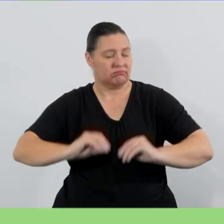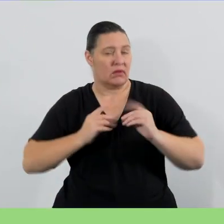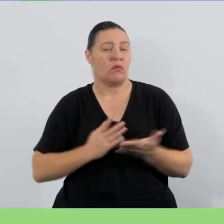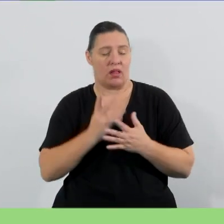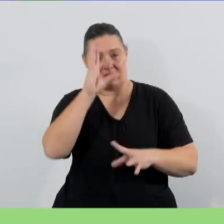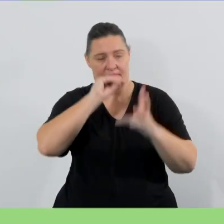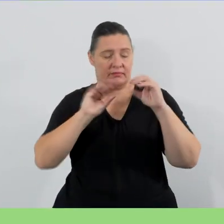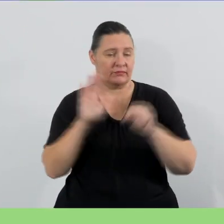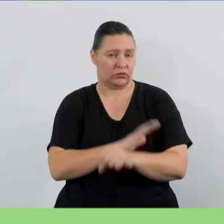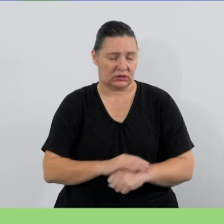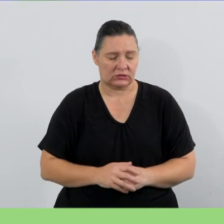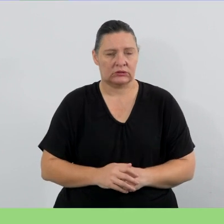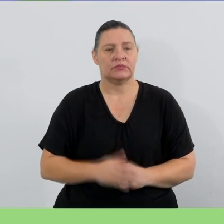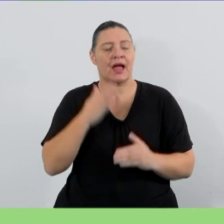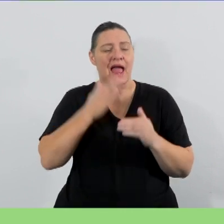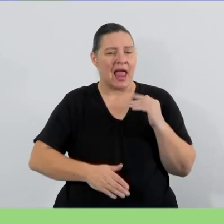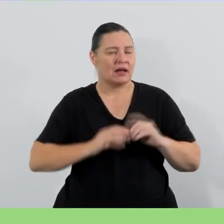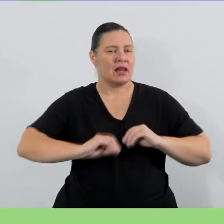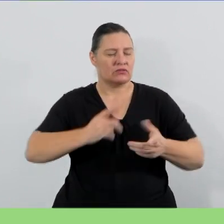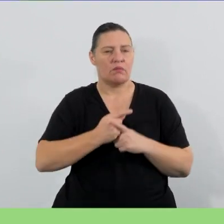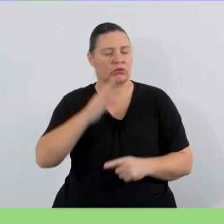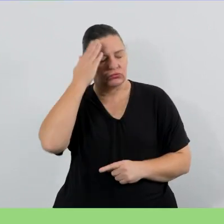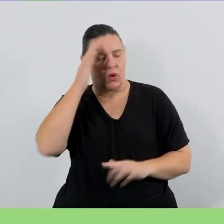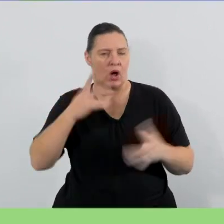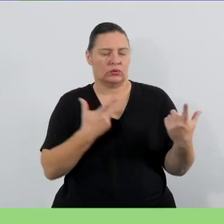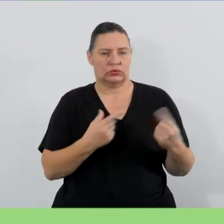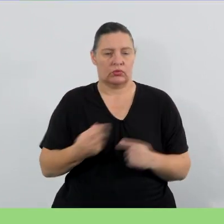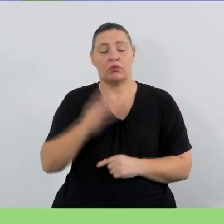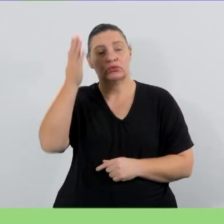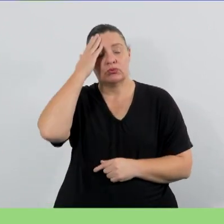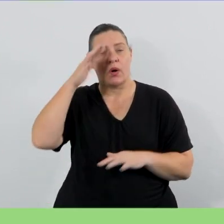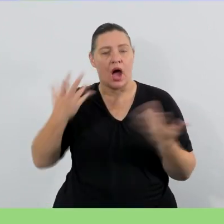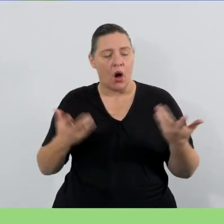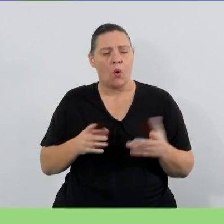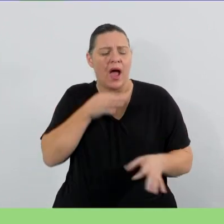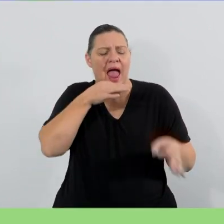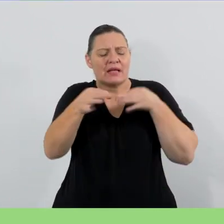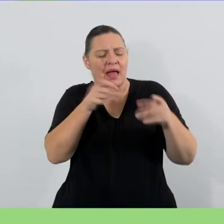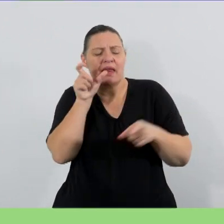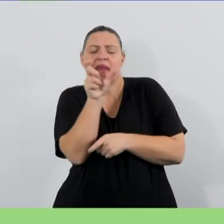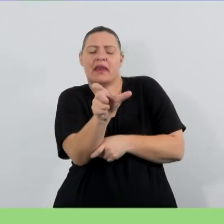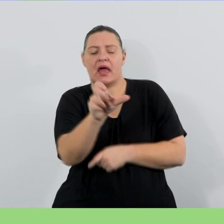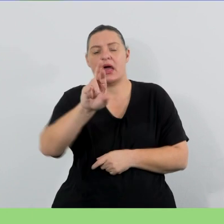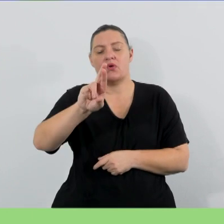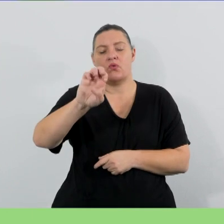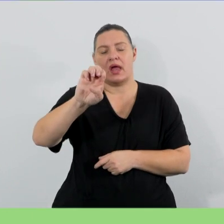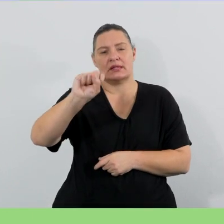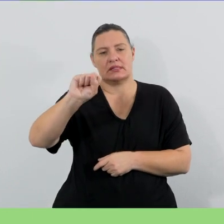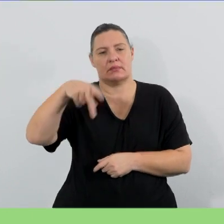by the end of this lesson, these are the things that you need to be able to do. You need to be able to define the term